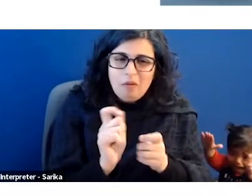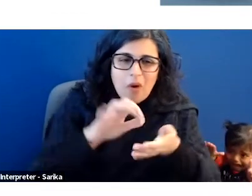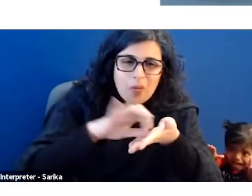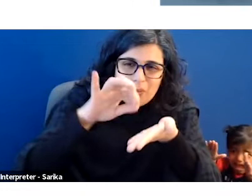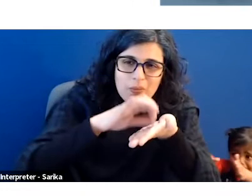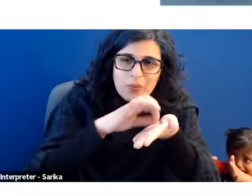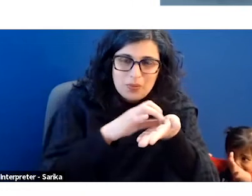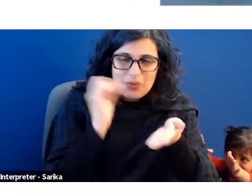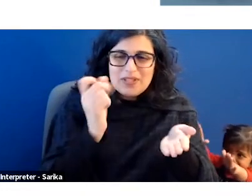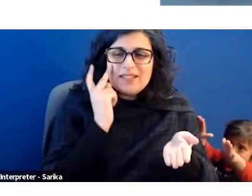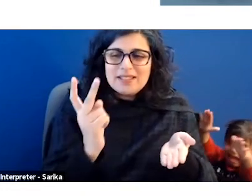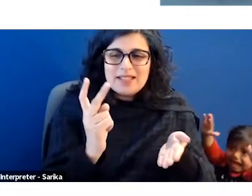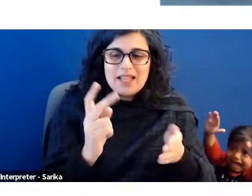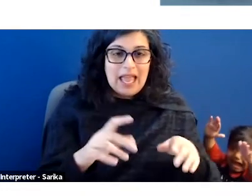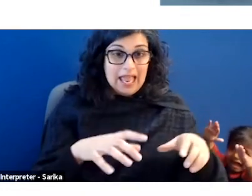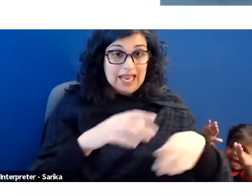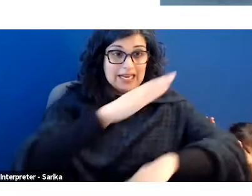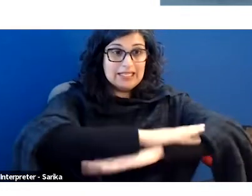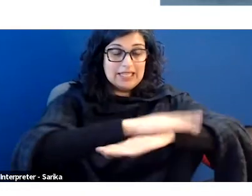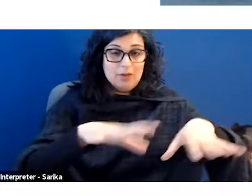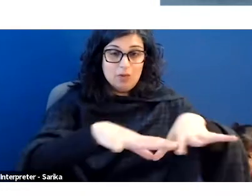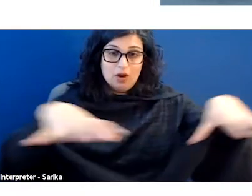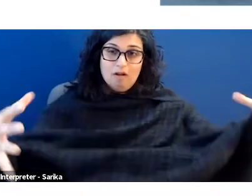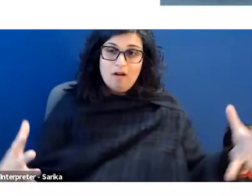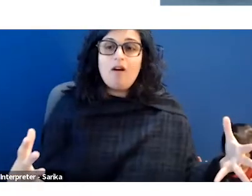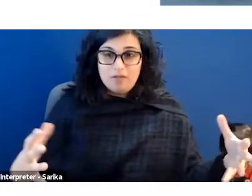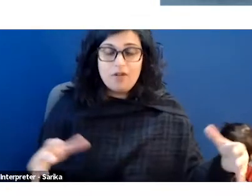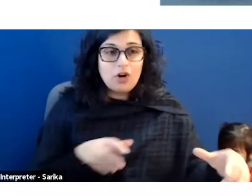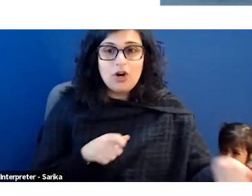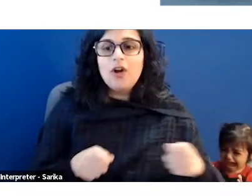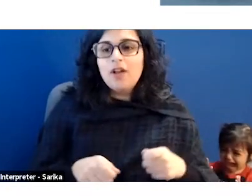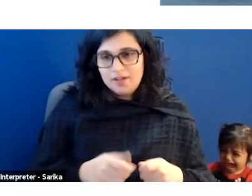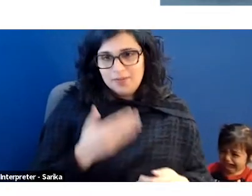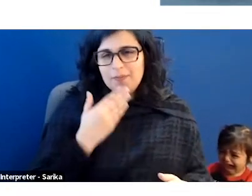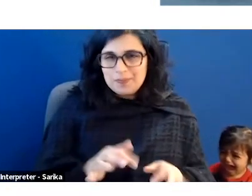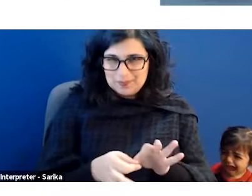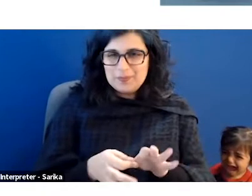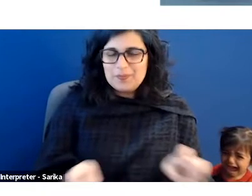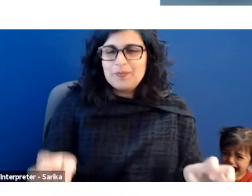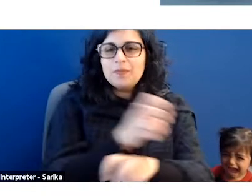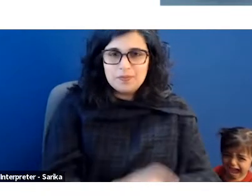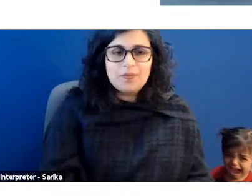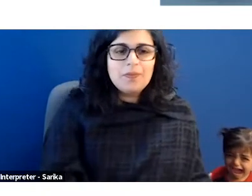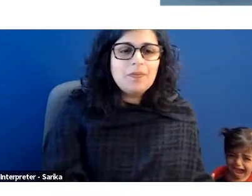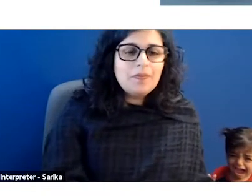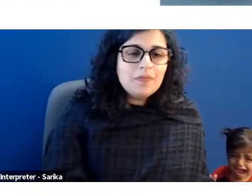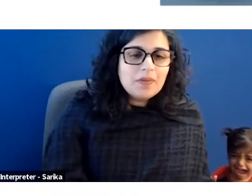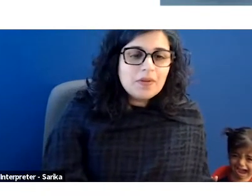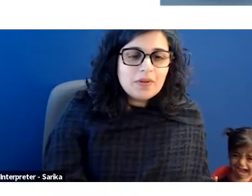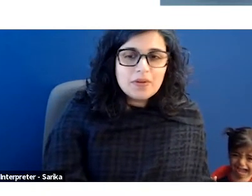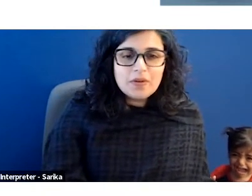ketal, and a table cover that has many meaningful designs to it. With the textile industry being the